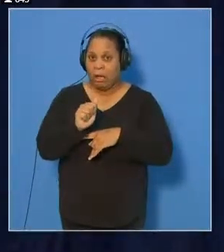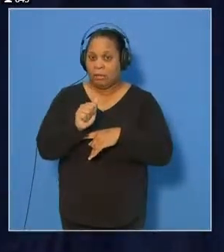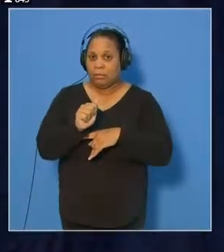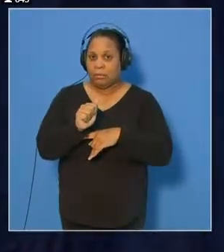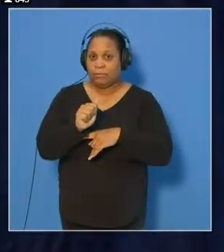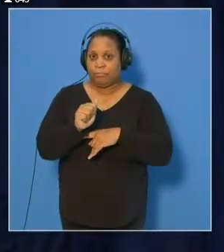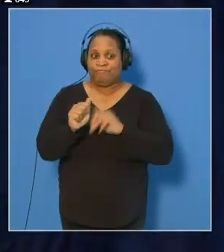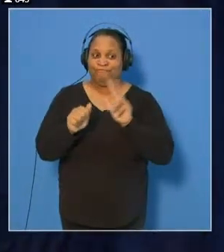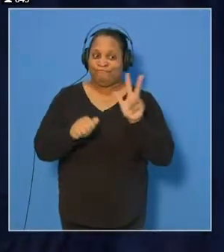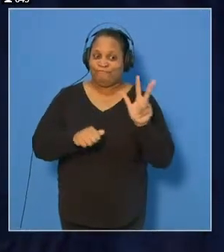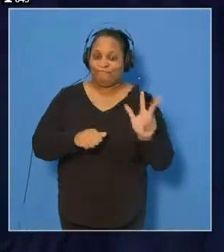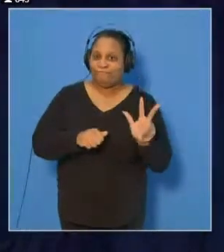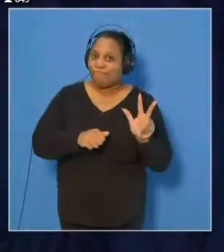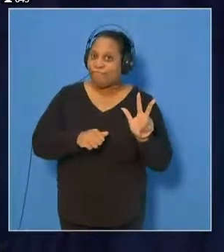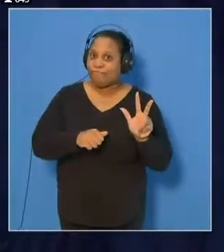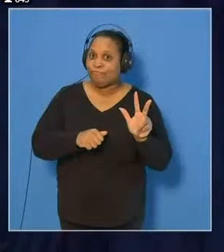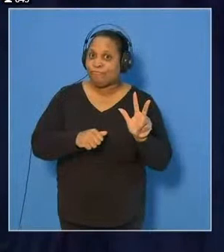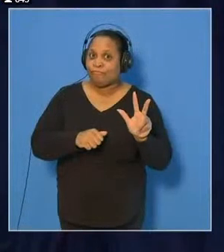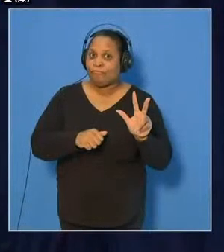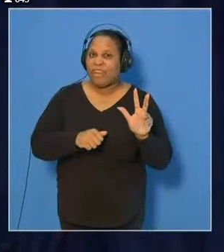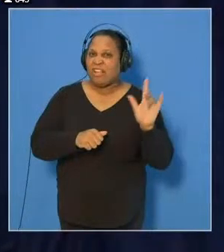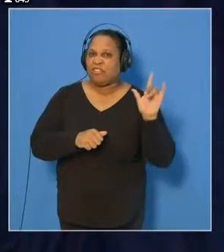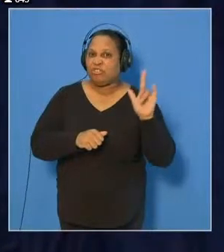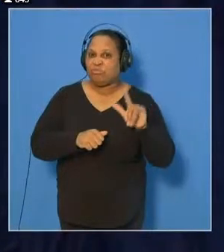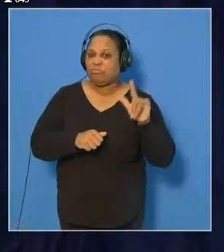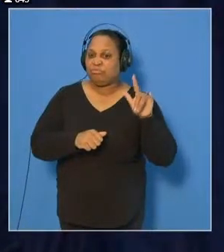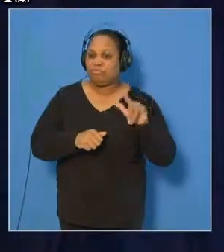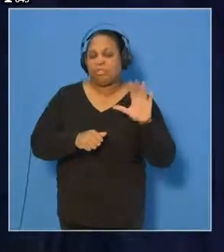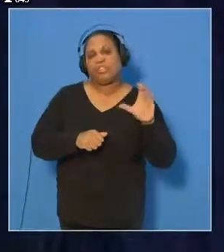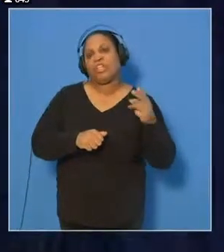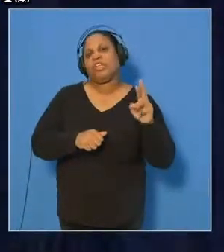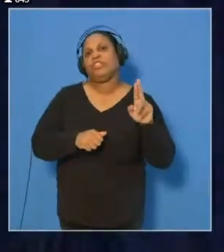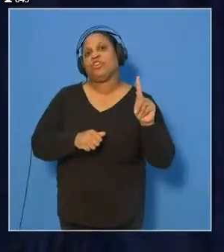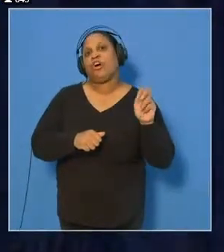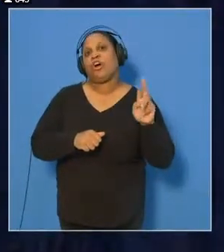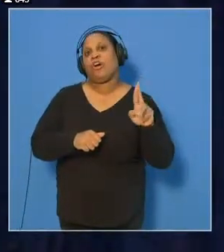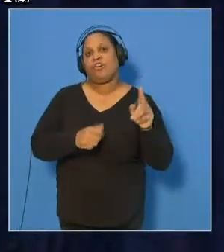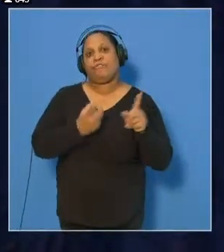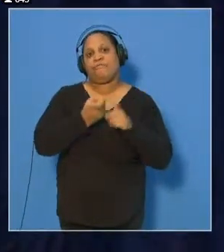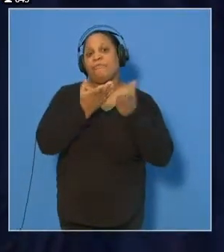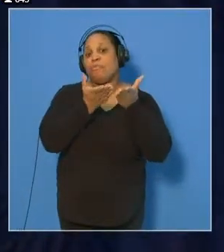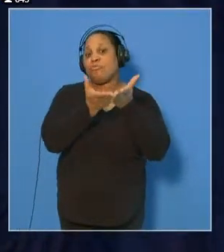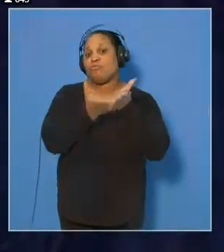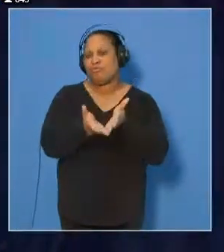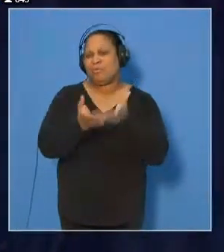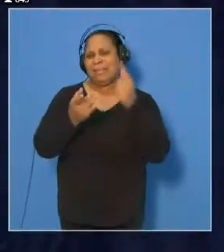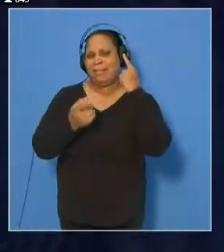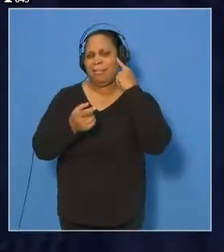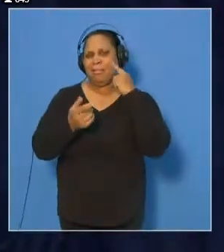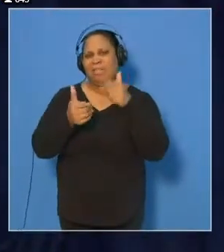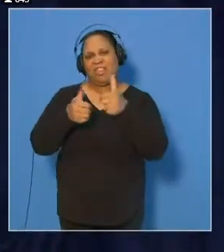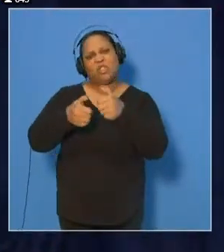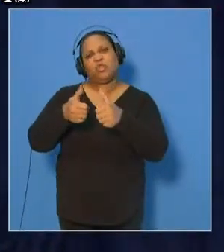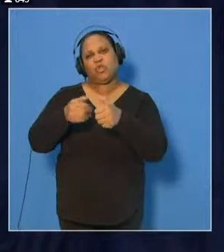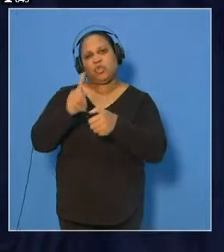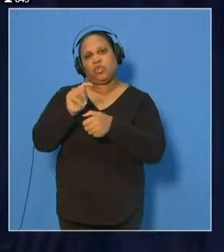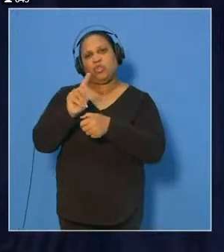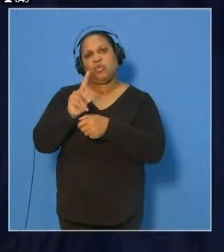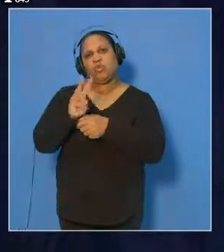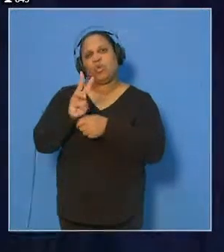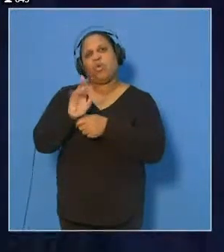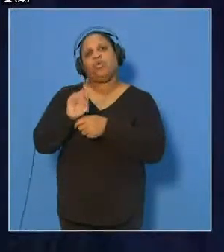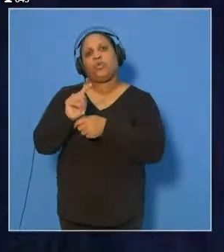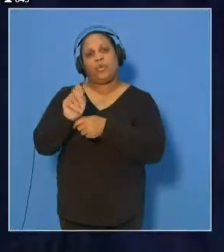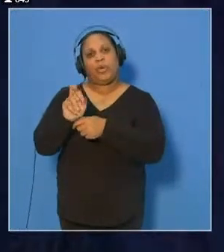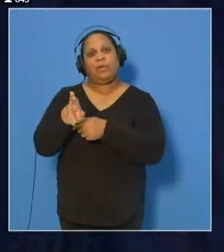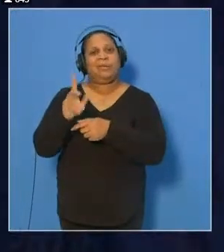and 3 were on the charter flight that brought back the cruise passengers. I think I did put that on my Twitter account. And I'm speaking from memory because I can't